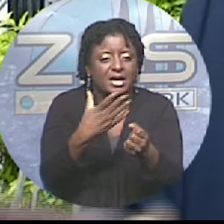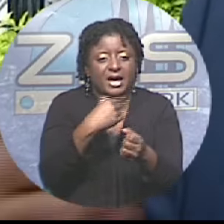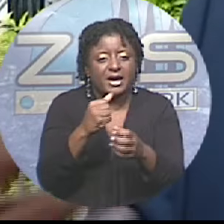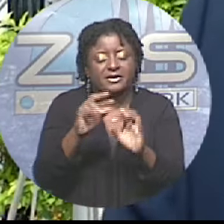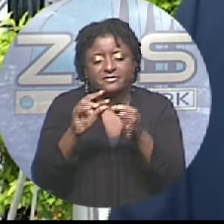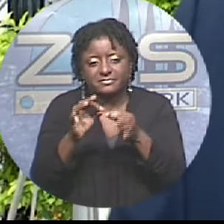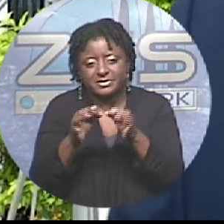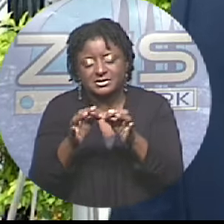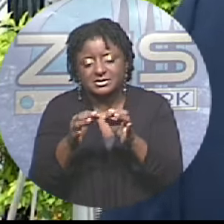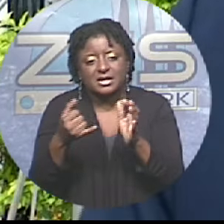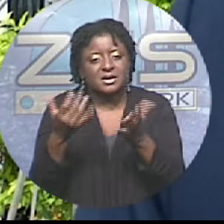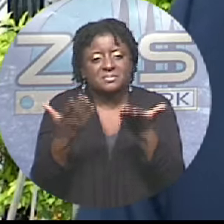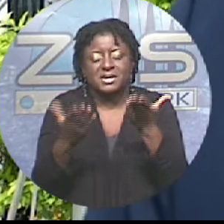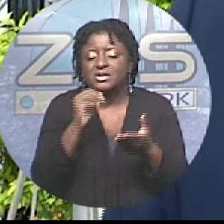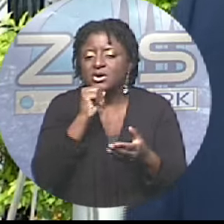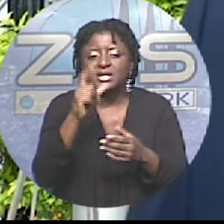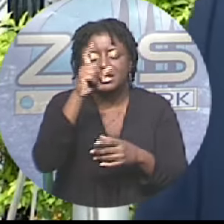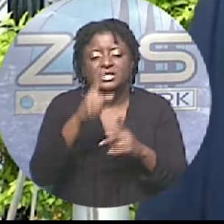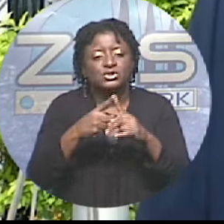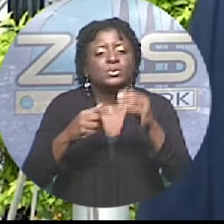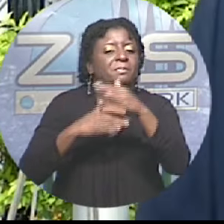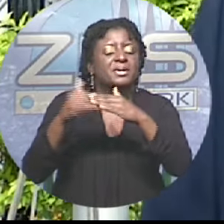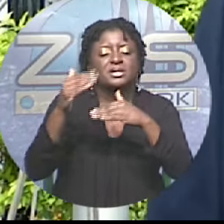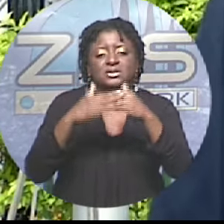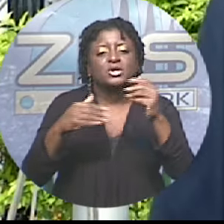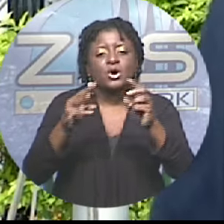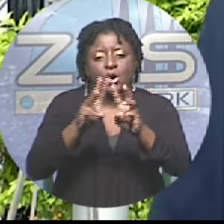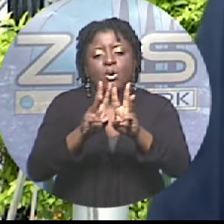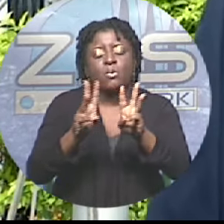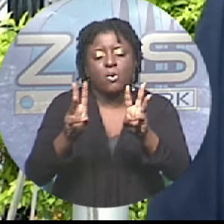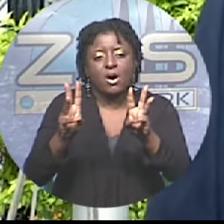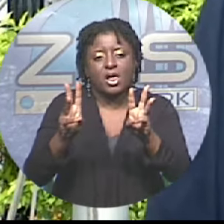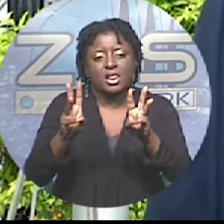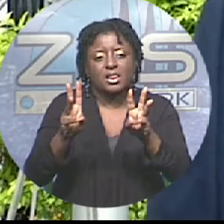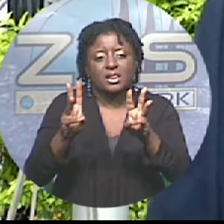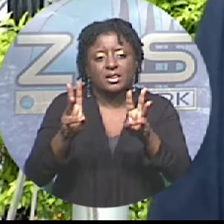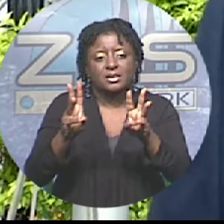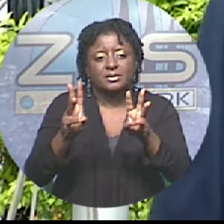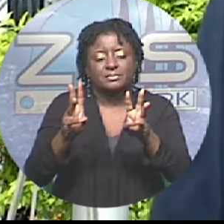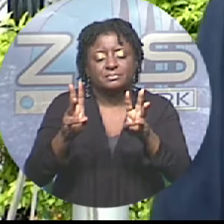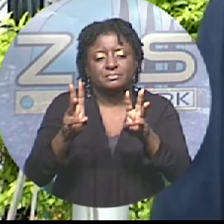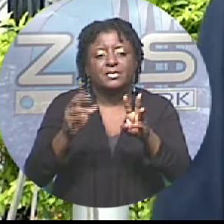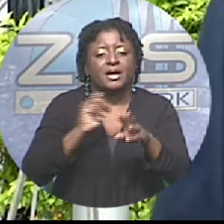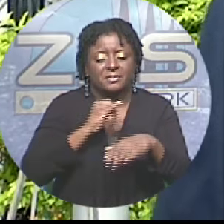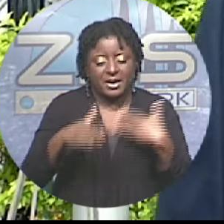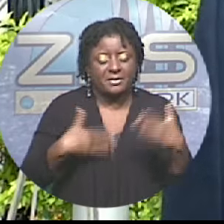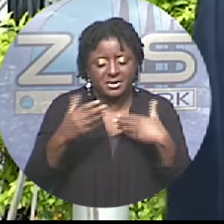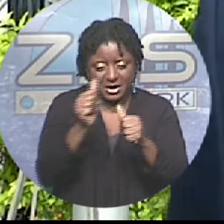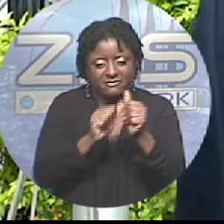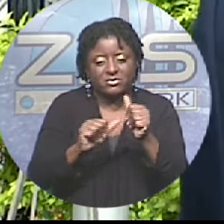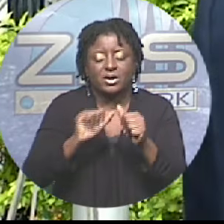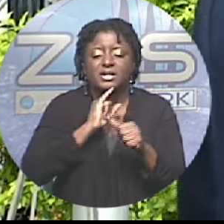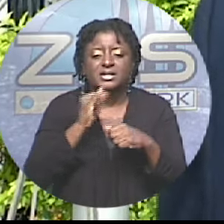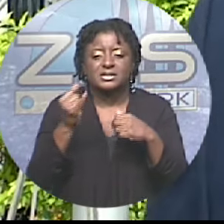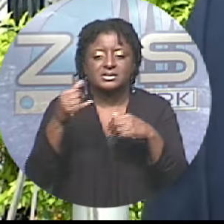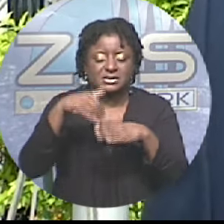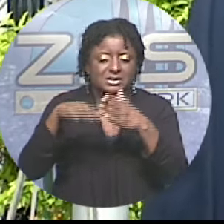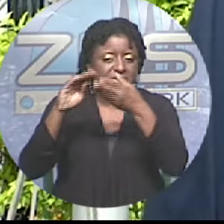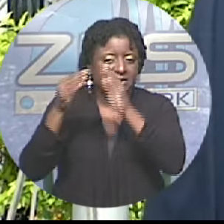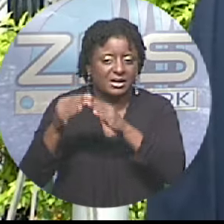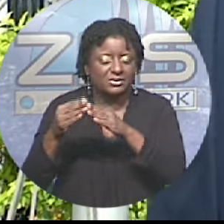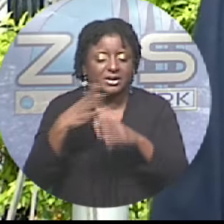there may not be a need to build the wall. Okay, and so I'm happy that everyone is in town and they're advancing this work. It's certainly